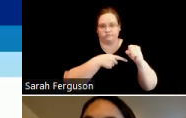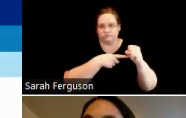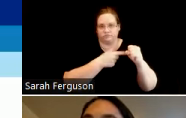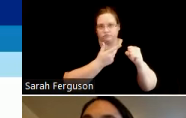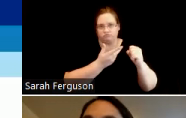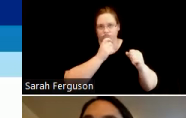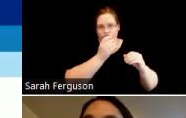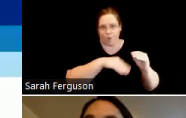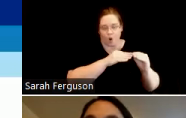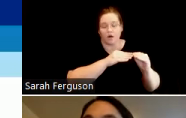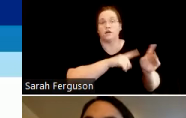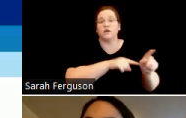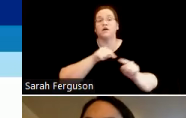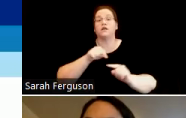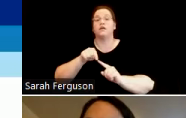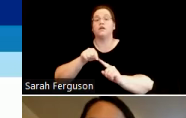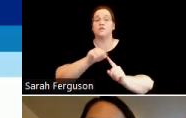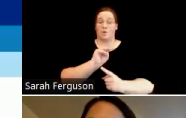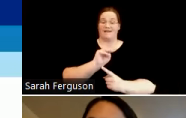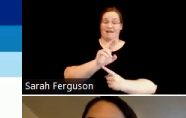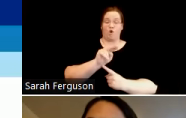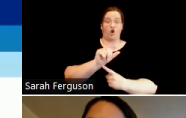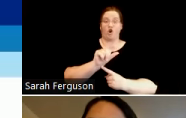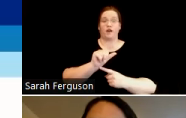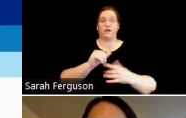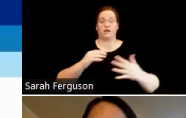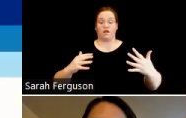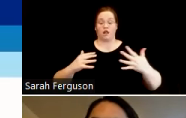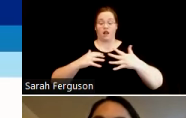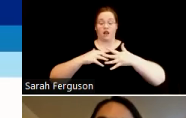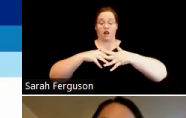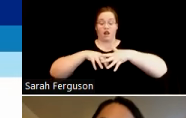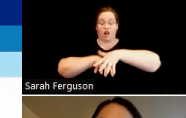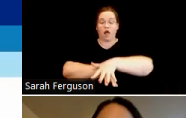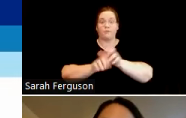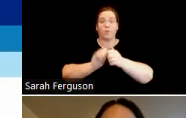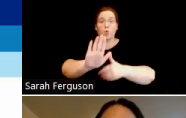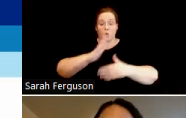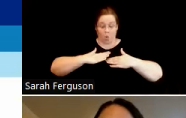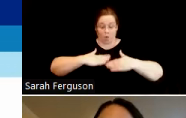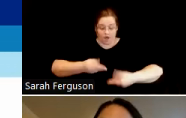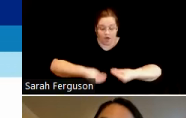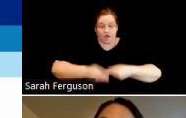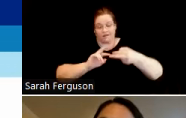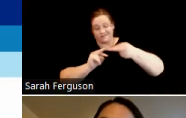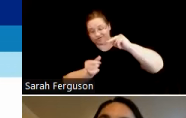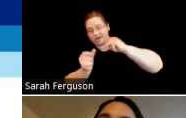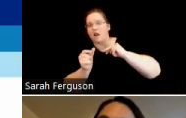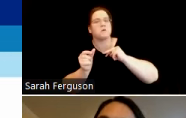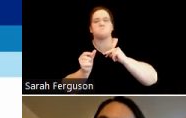anymore. The mRNA does not interact at all with your body's genetic material. It cannot get inside the nucleus of